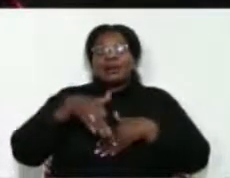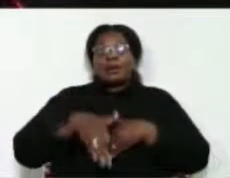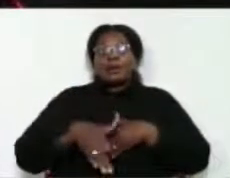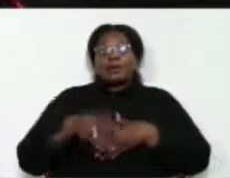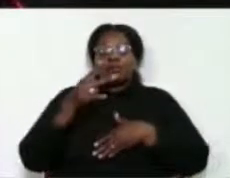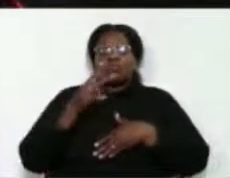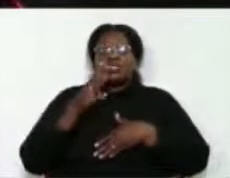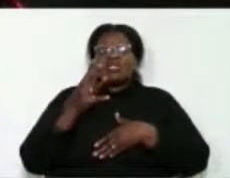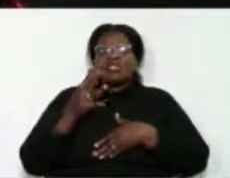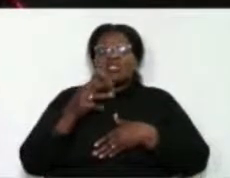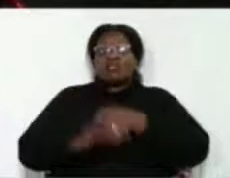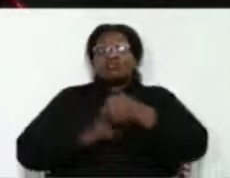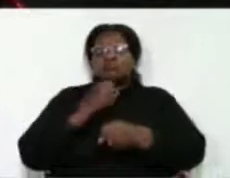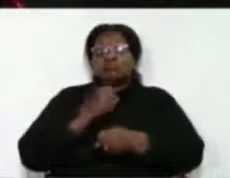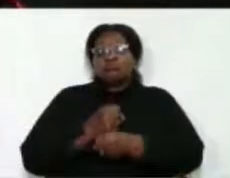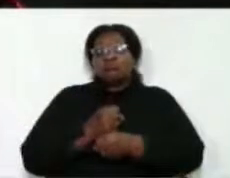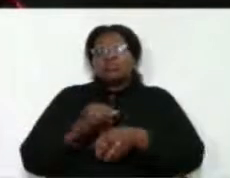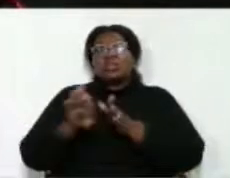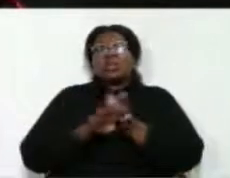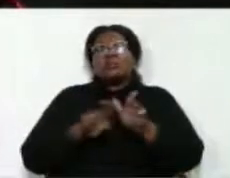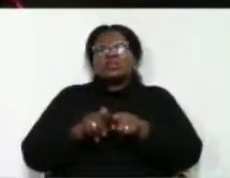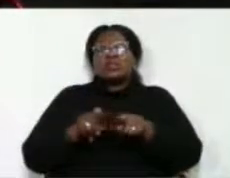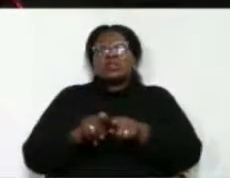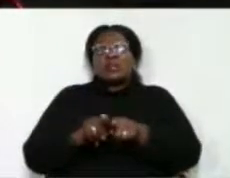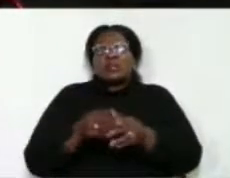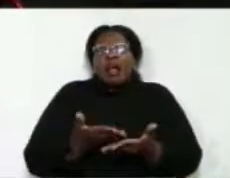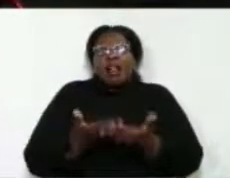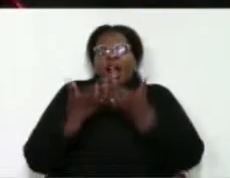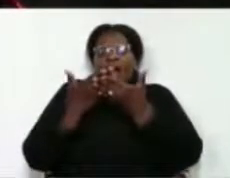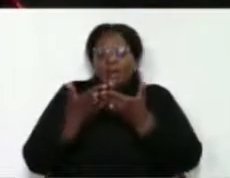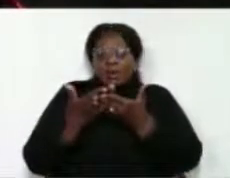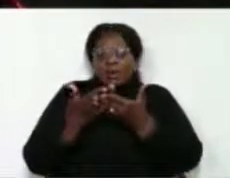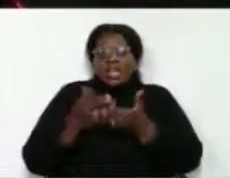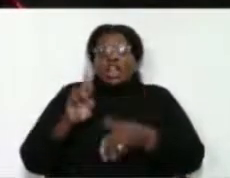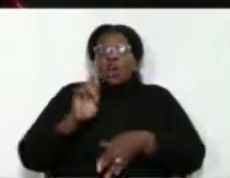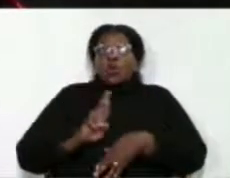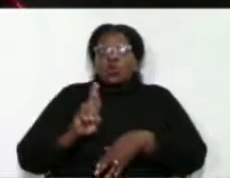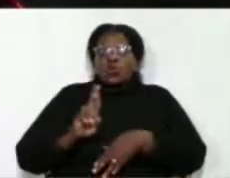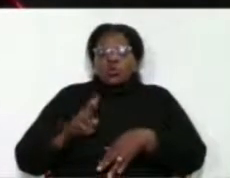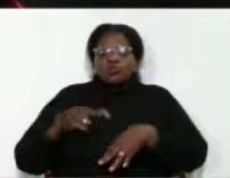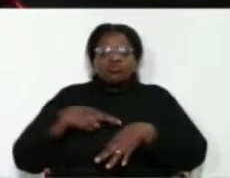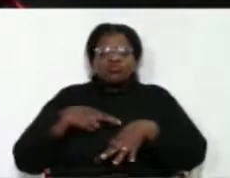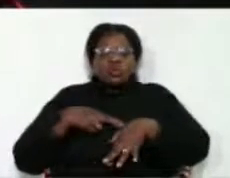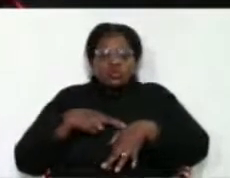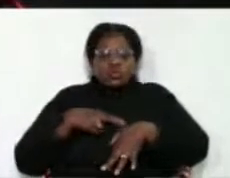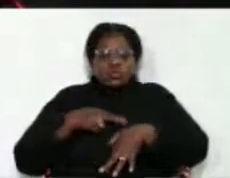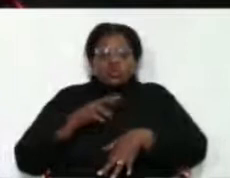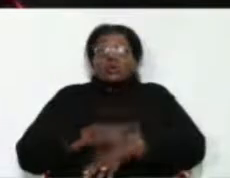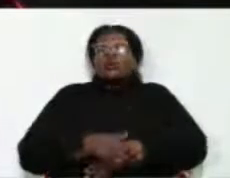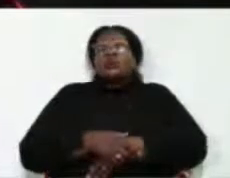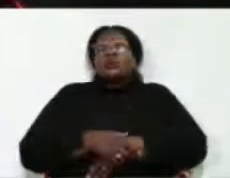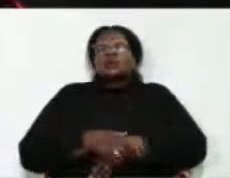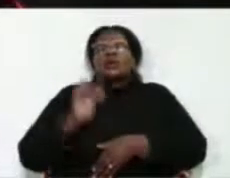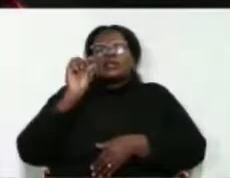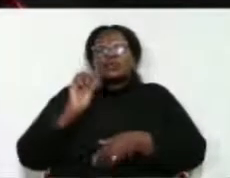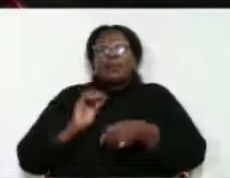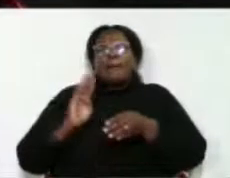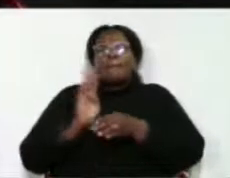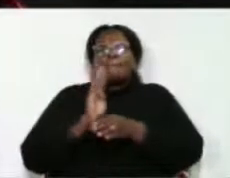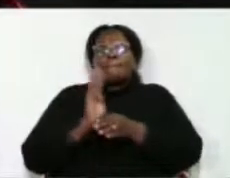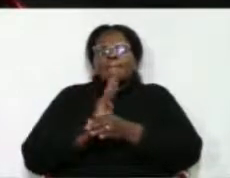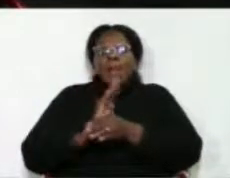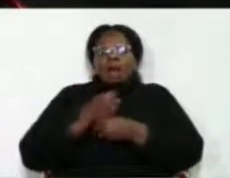as a volunteer to Rundu to work on Rundu Water Project, which was also a small business in itself. Yeah.